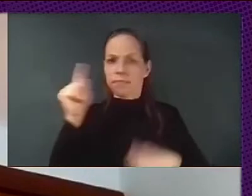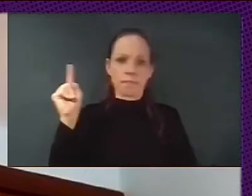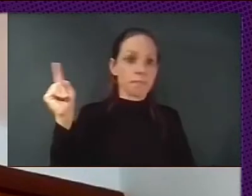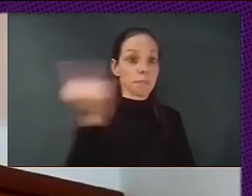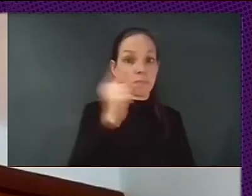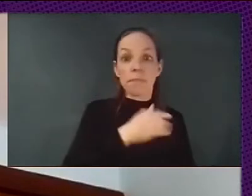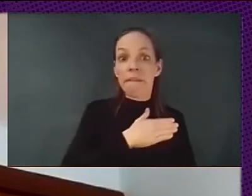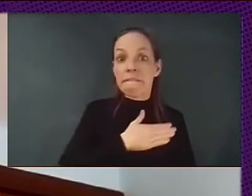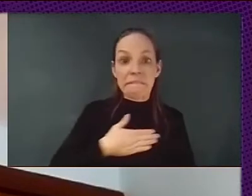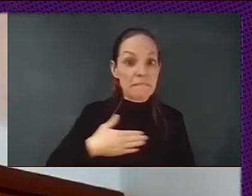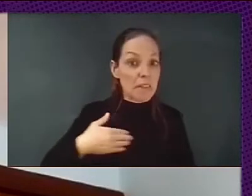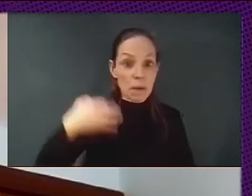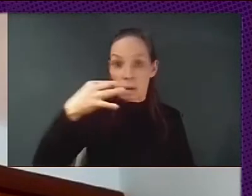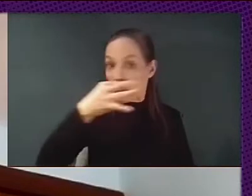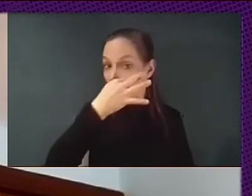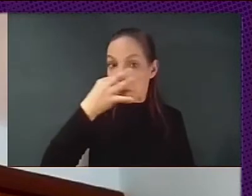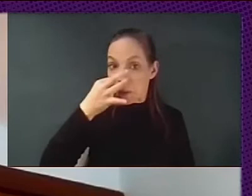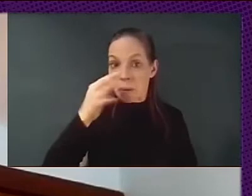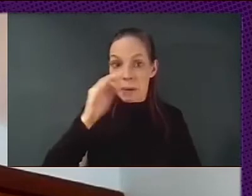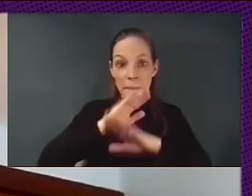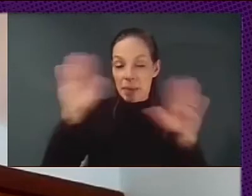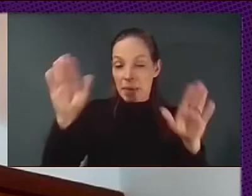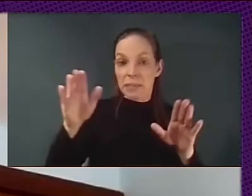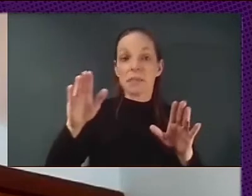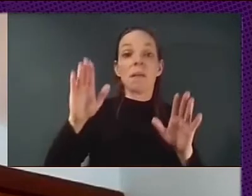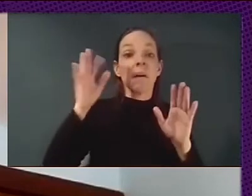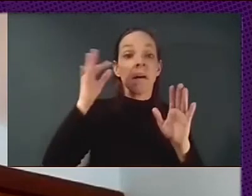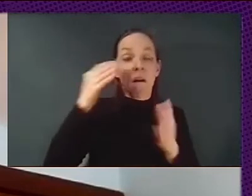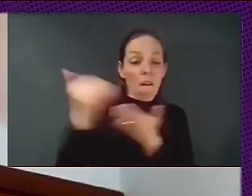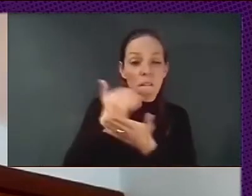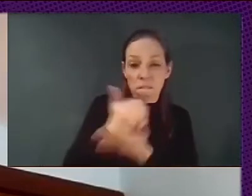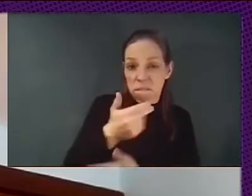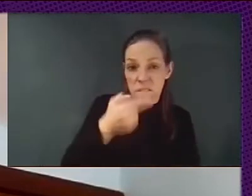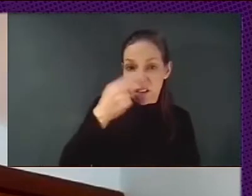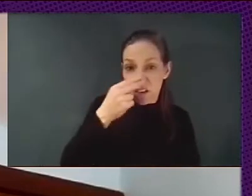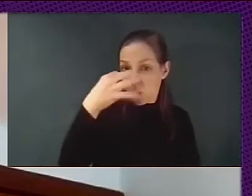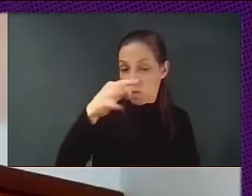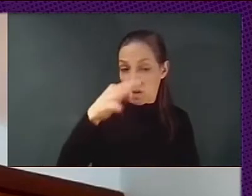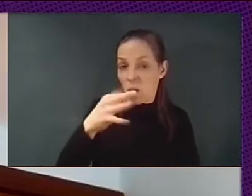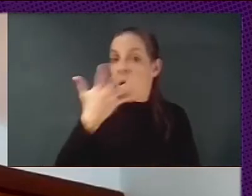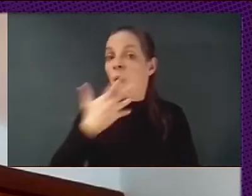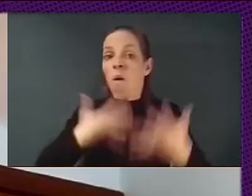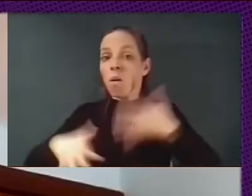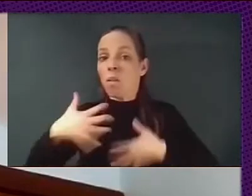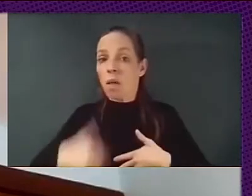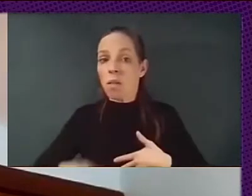in the means of production, then we're going to wind up right back in the same spot.